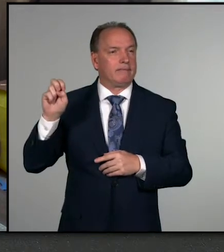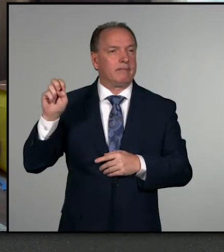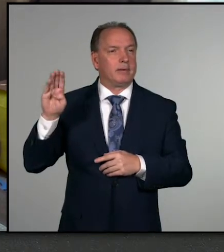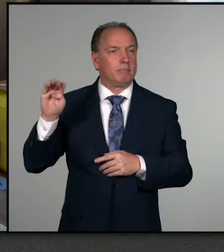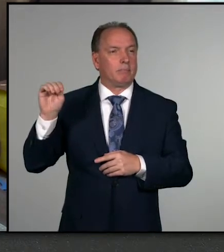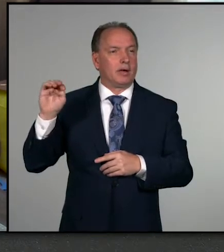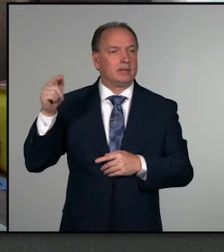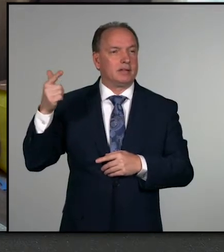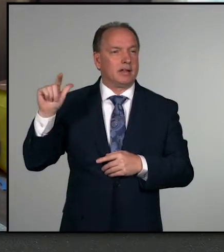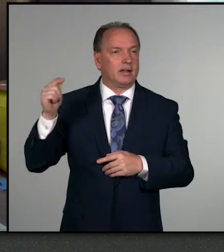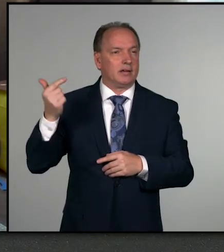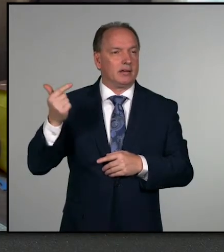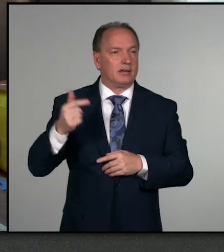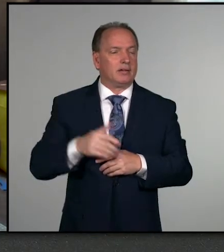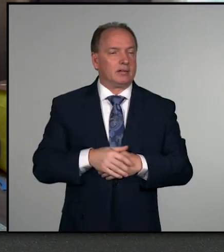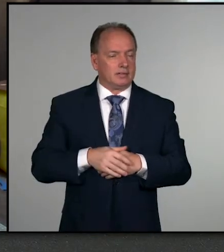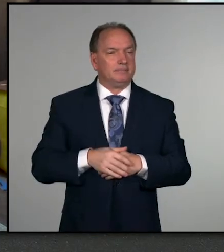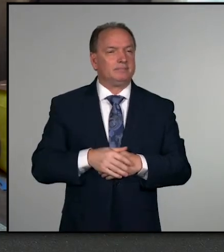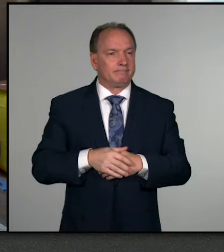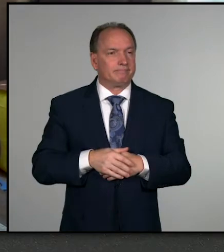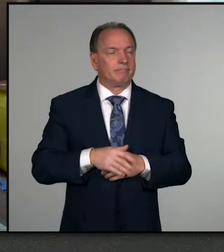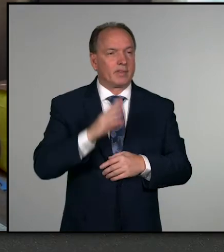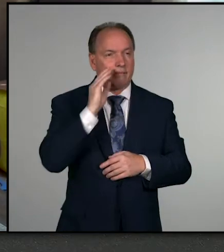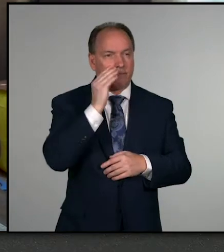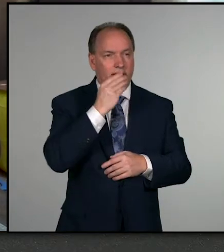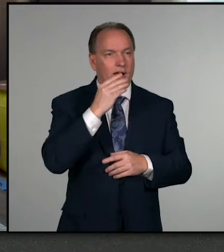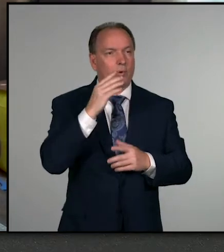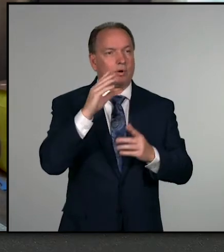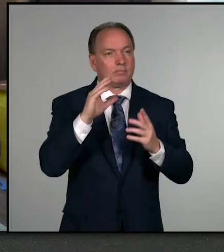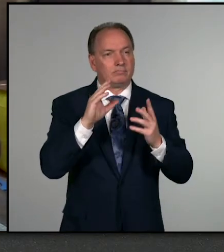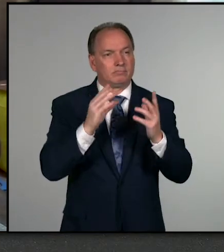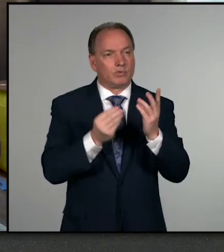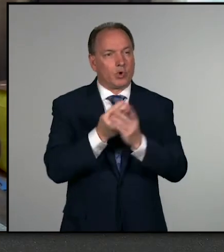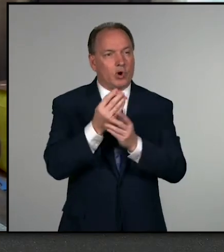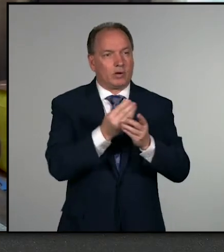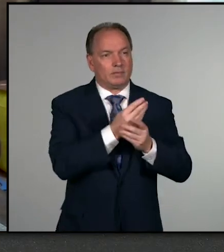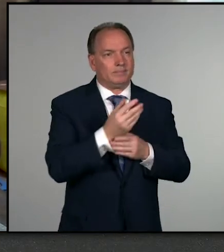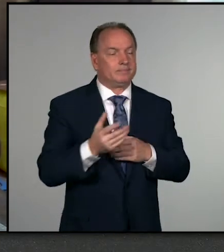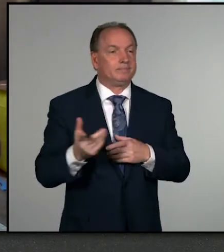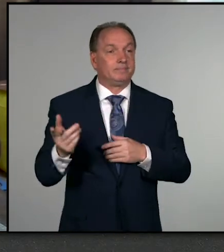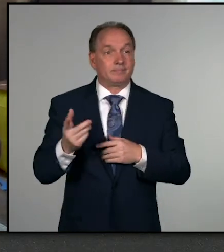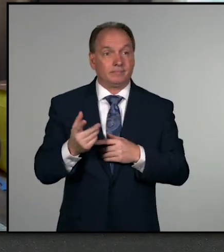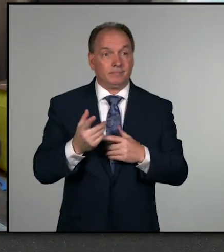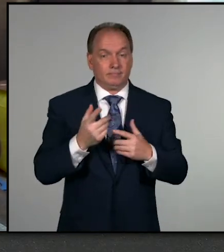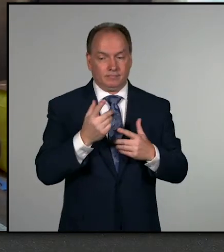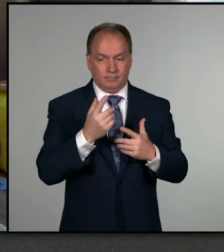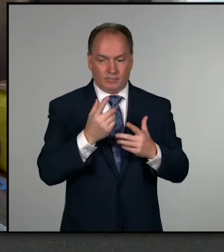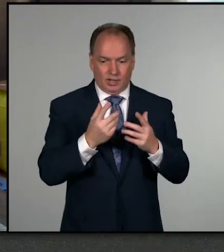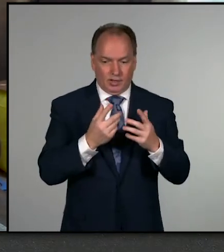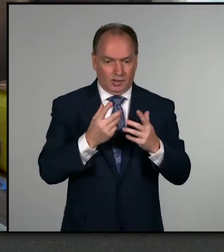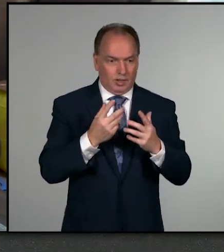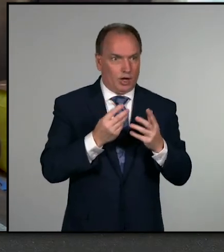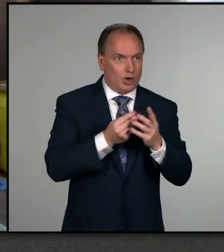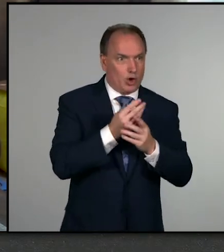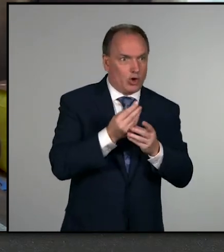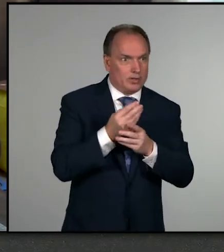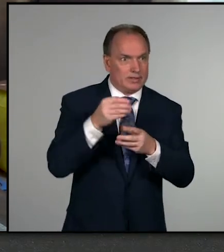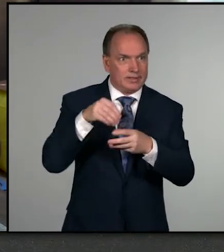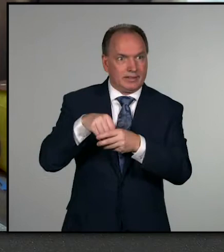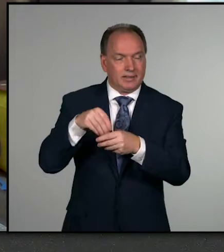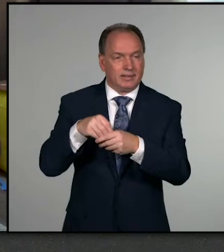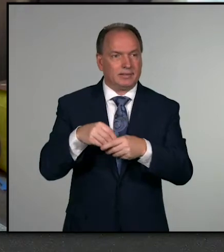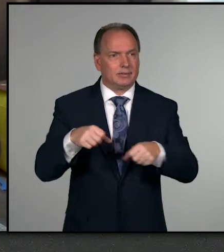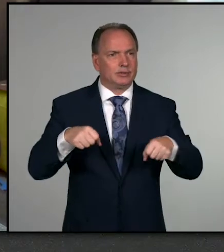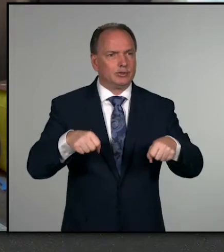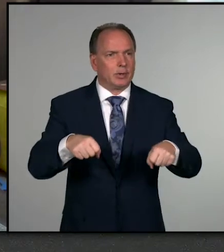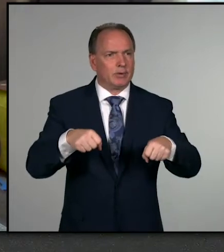it's illustrated by Catherine Hewitt. Flower Garden. Garden in a shopping cart. Doesn't it look